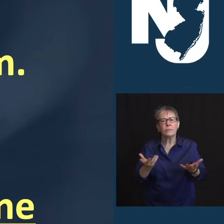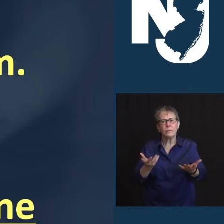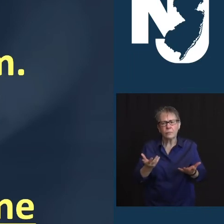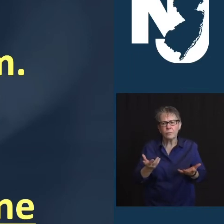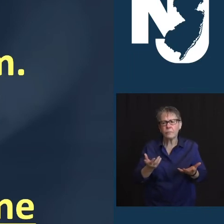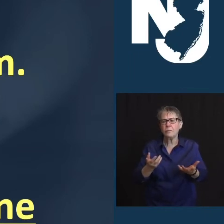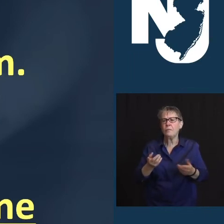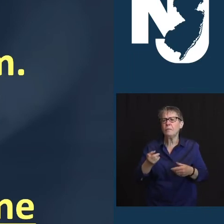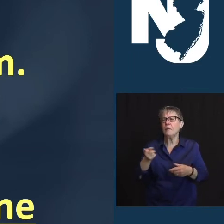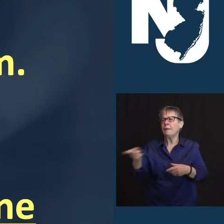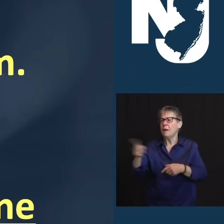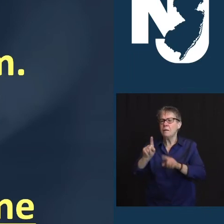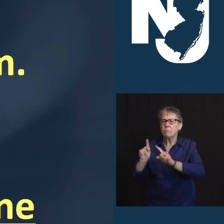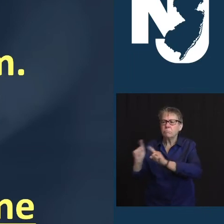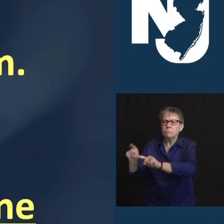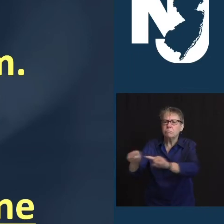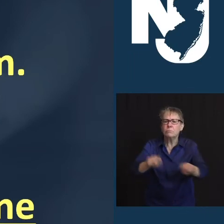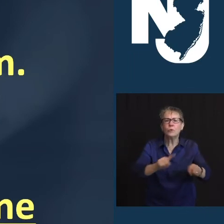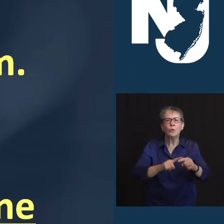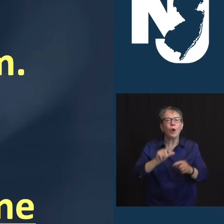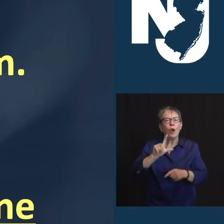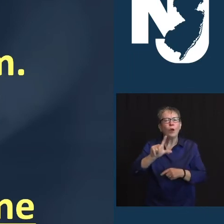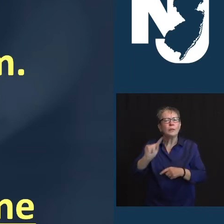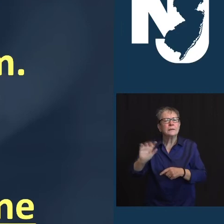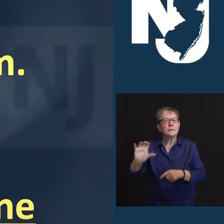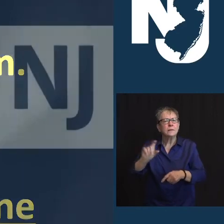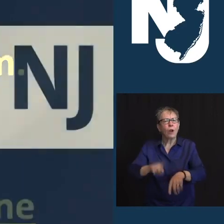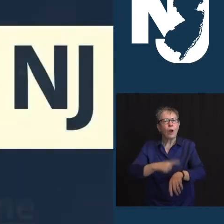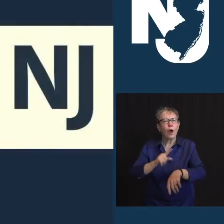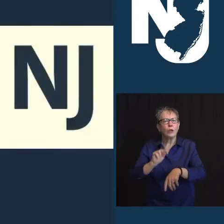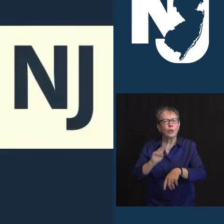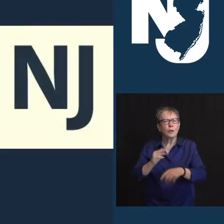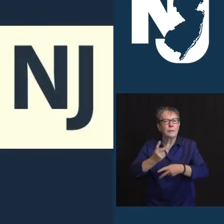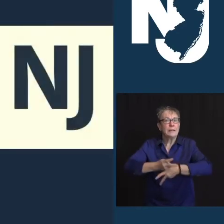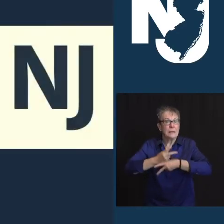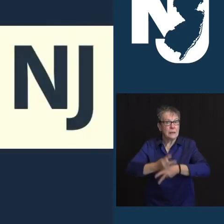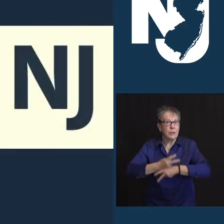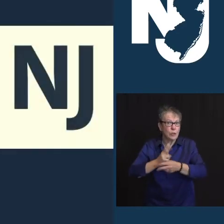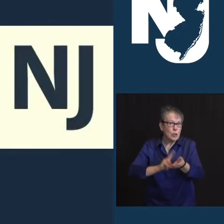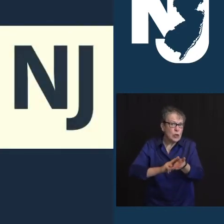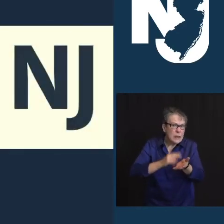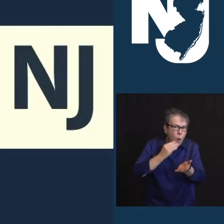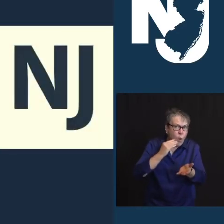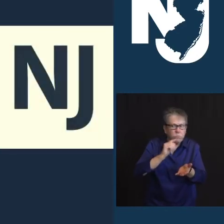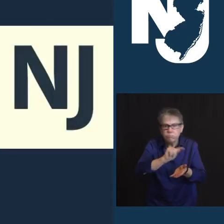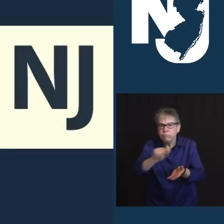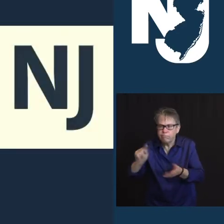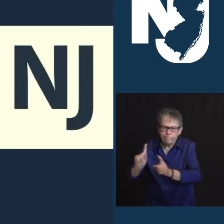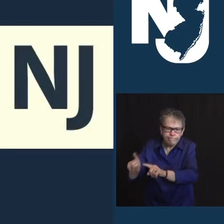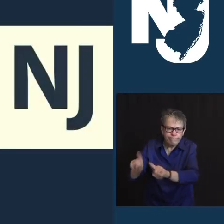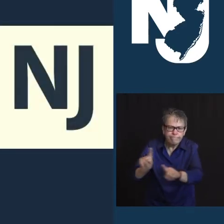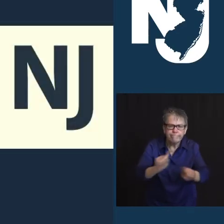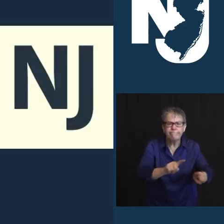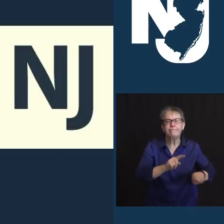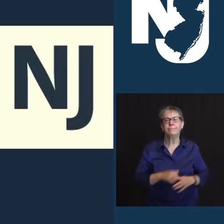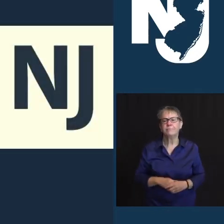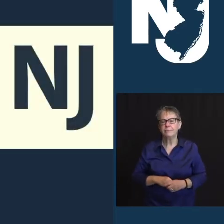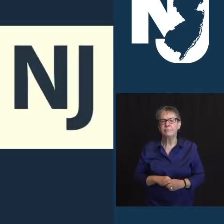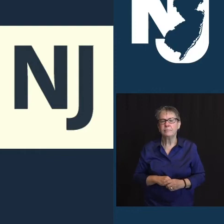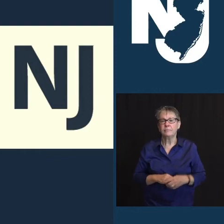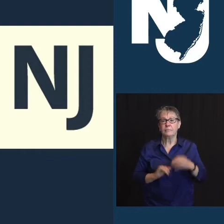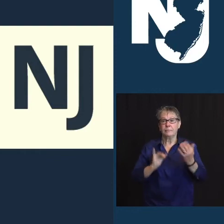more quick but important items before we get to the rest of the overnight numbers. First, this morning, First Lady Tammy Murphy, along with Lieutenant Governor